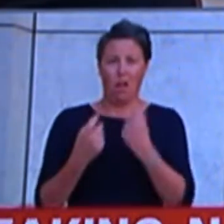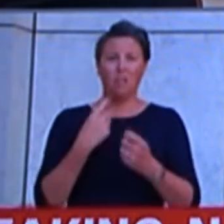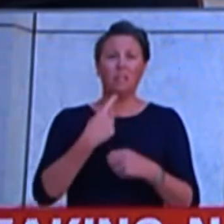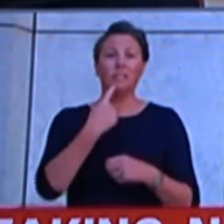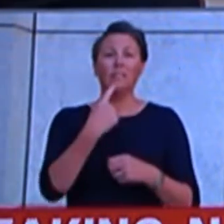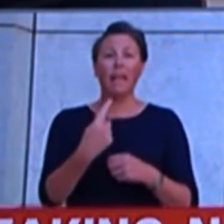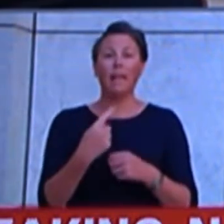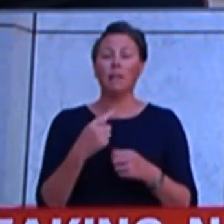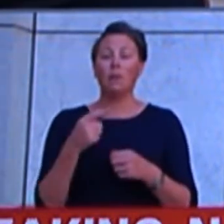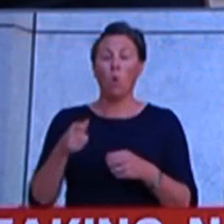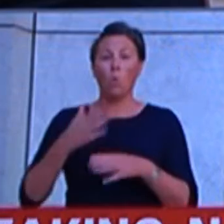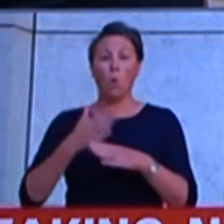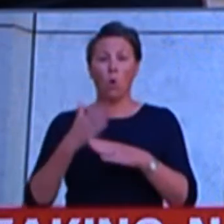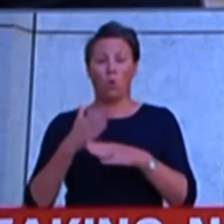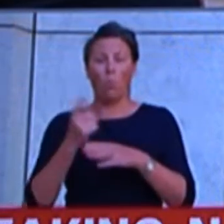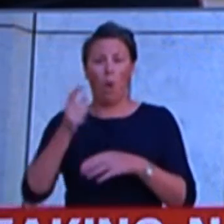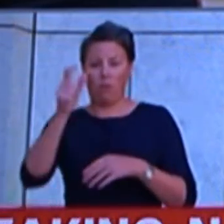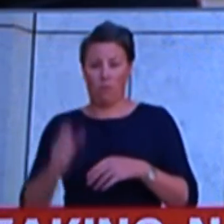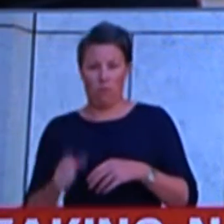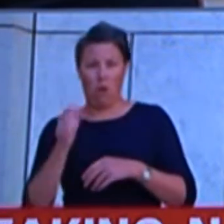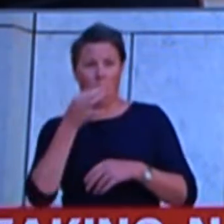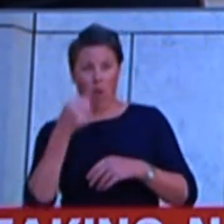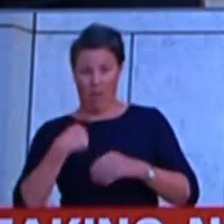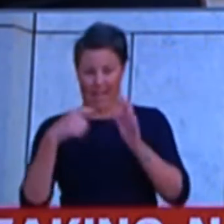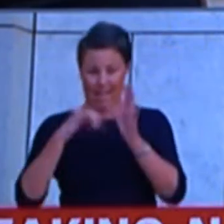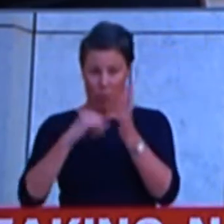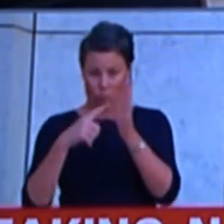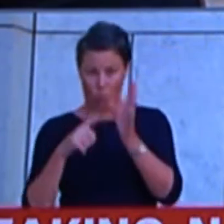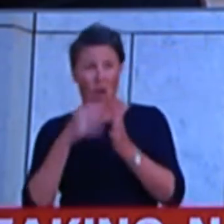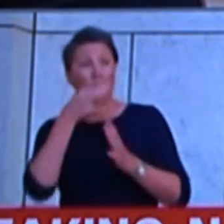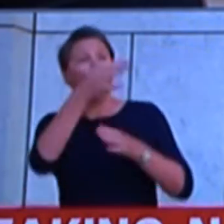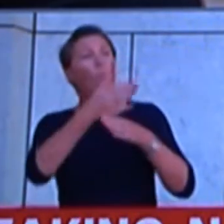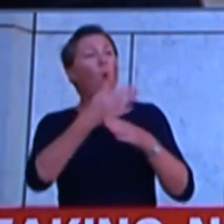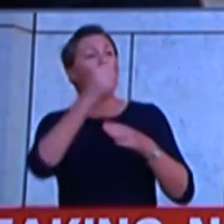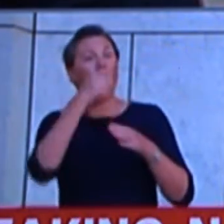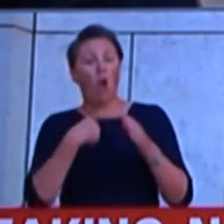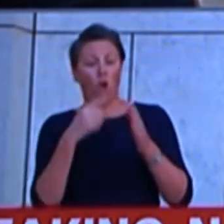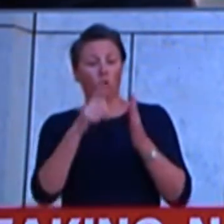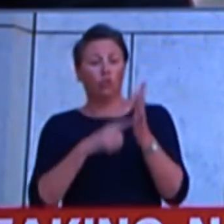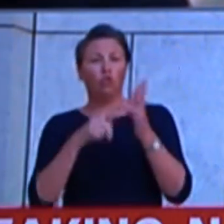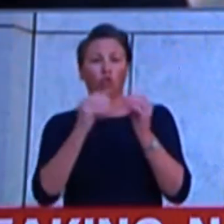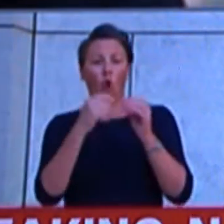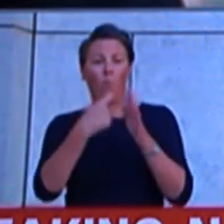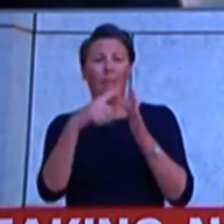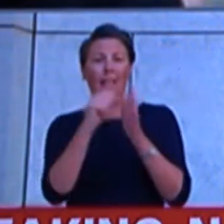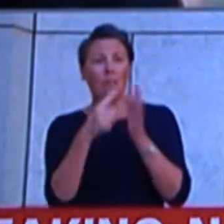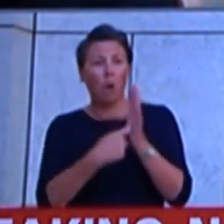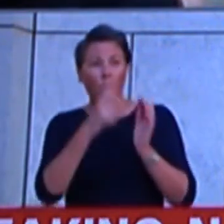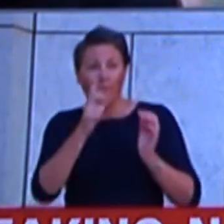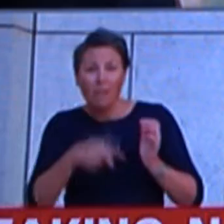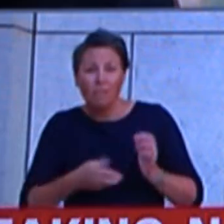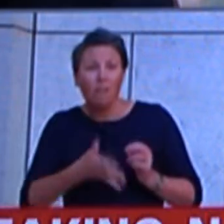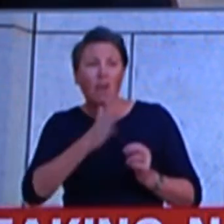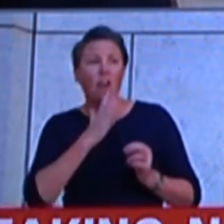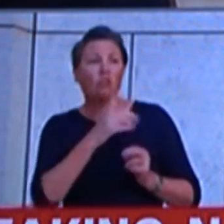that when she asked to be put on JobKeeper as a casual and she was eligible, her boss said he didn't like the tone, and he said that she was then